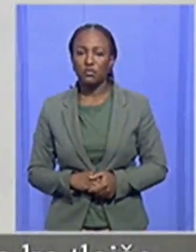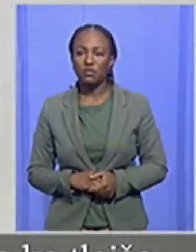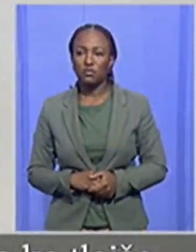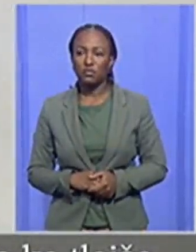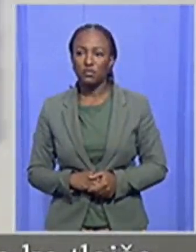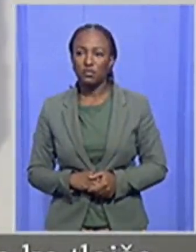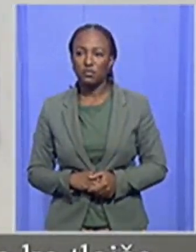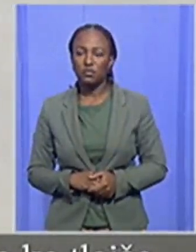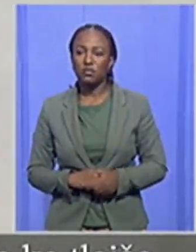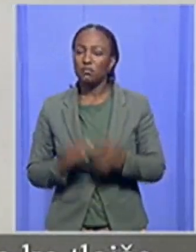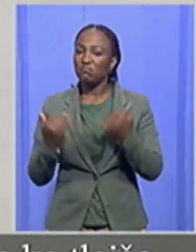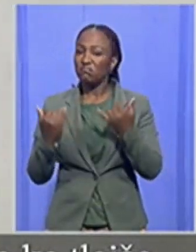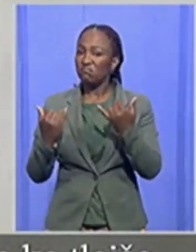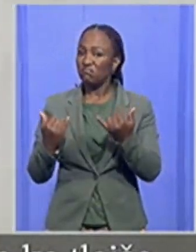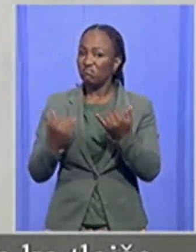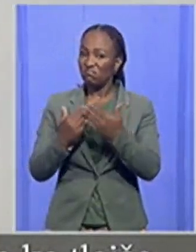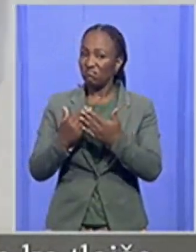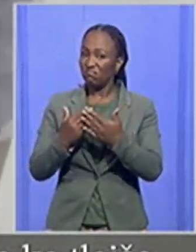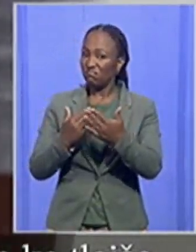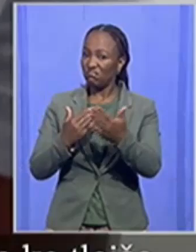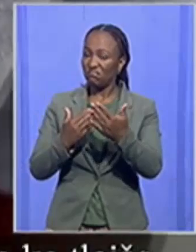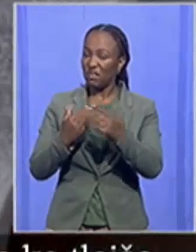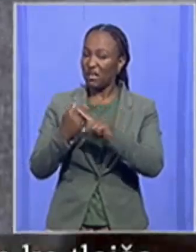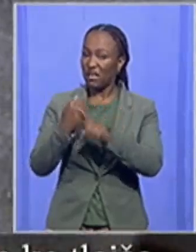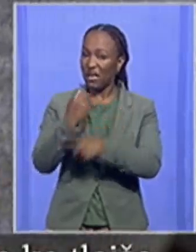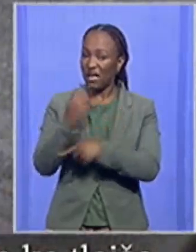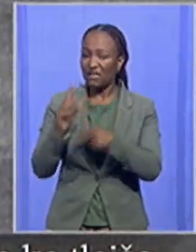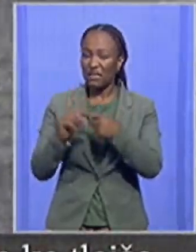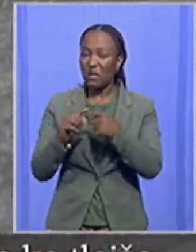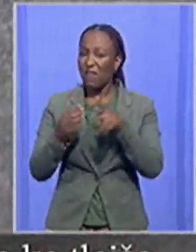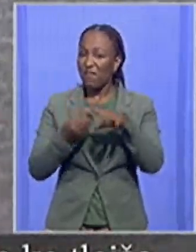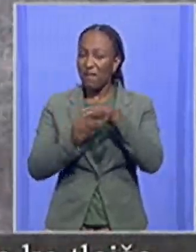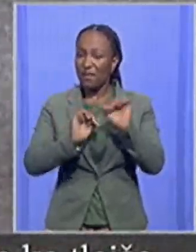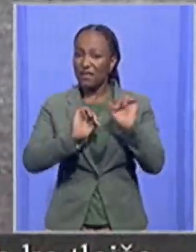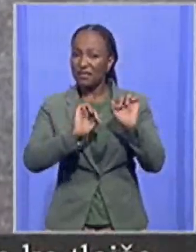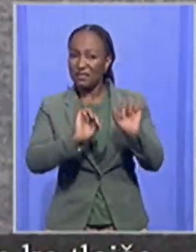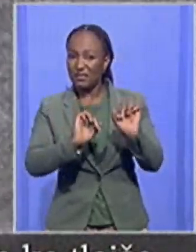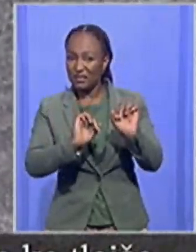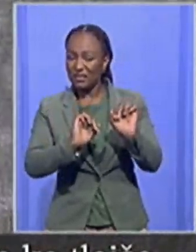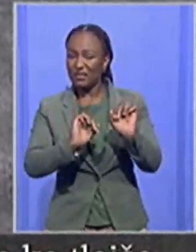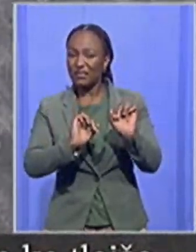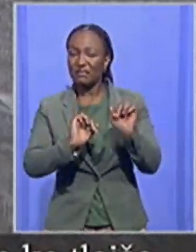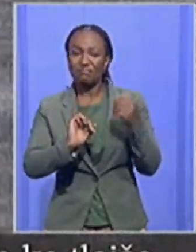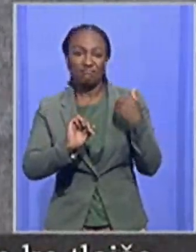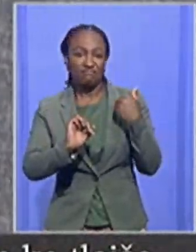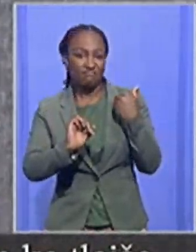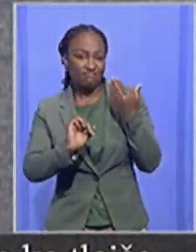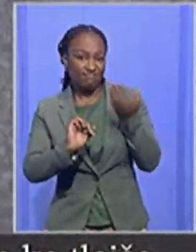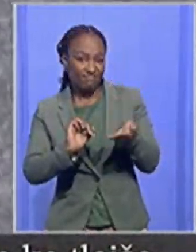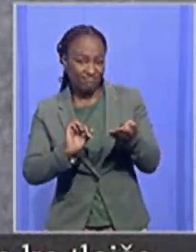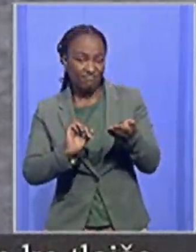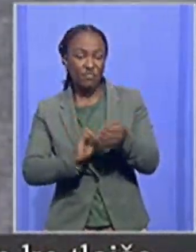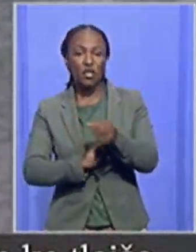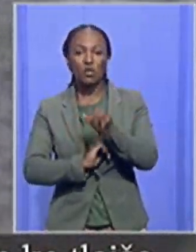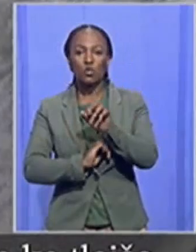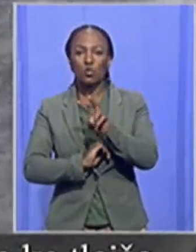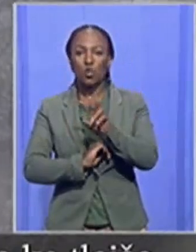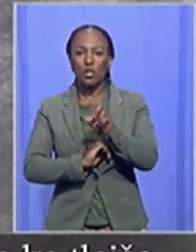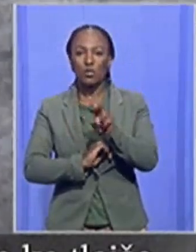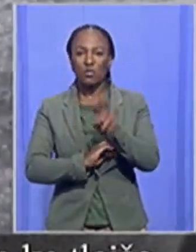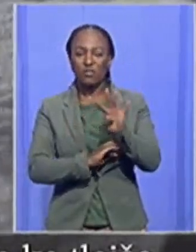Ba felle jalo ba ile ba maphelo a bo bona mo ke wa selemong se sa 2024 re se ke re